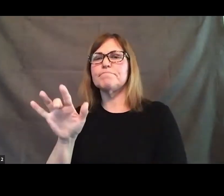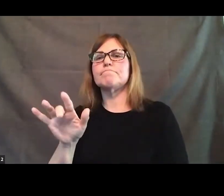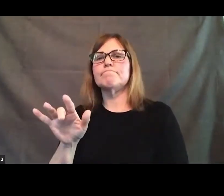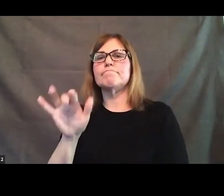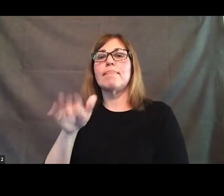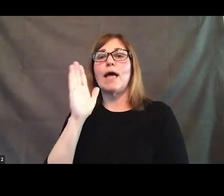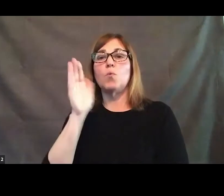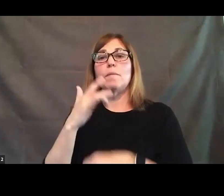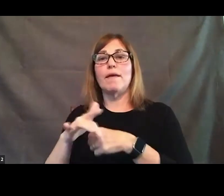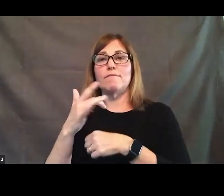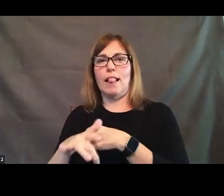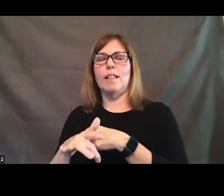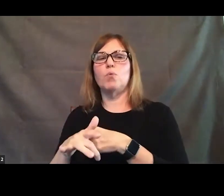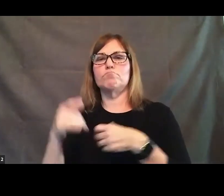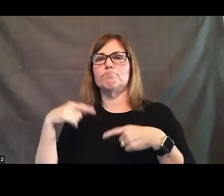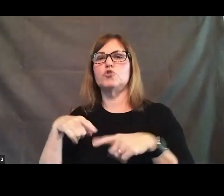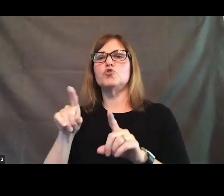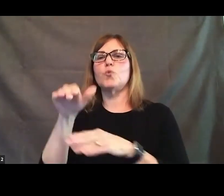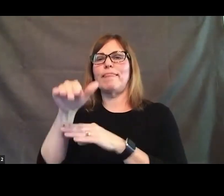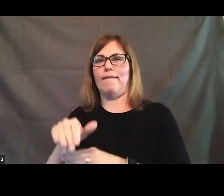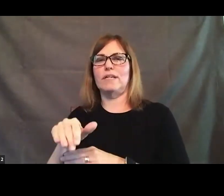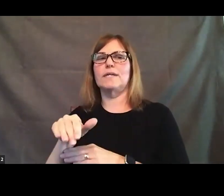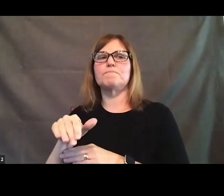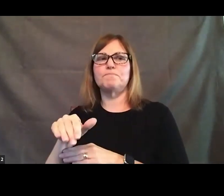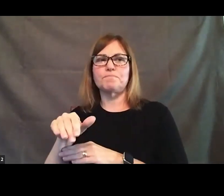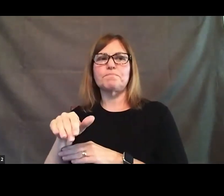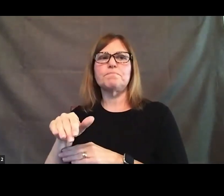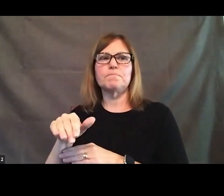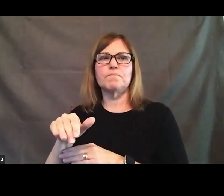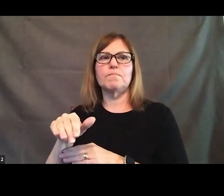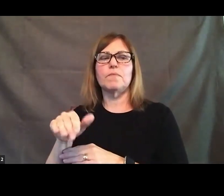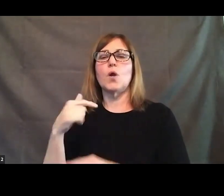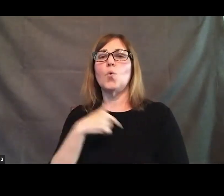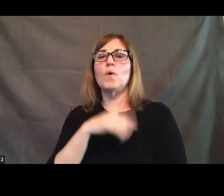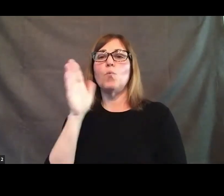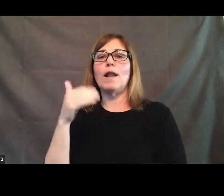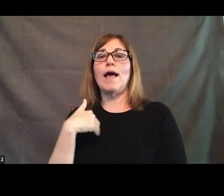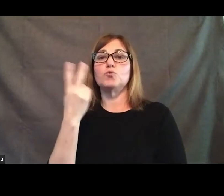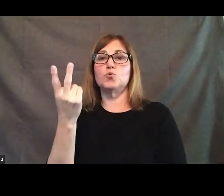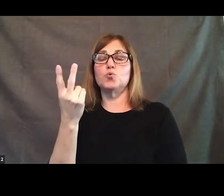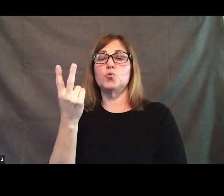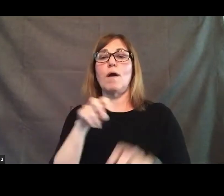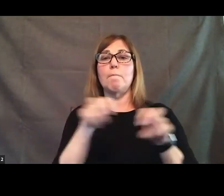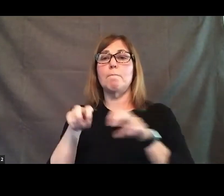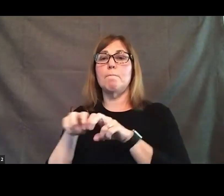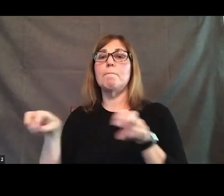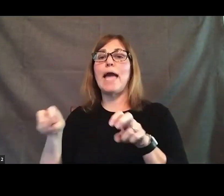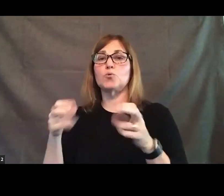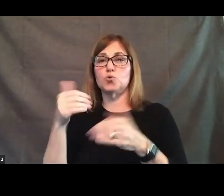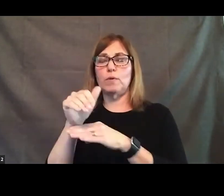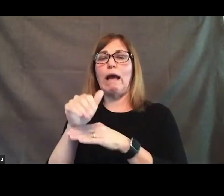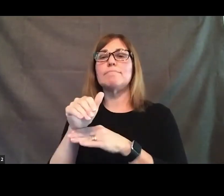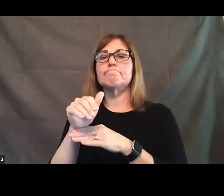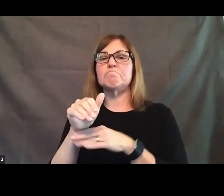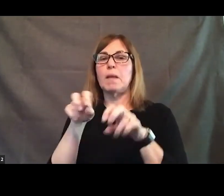be available throughout the whole evening. We will have two panels tonight, and at the end of each one, there'll be an opportunity